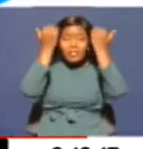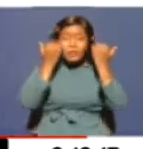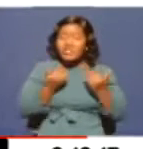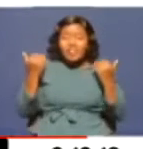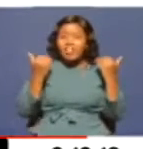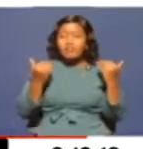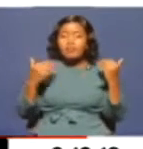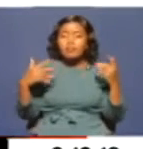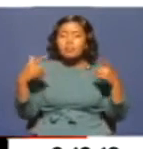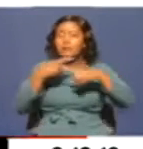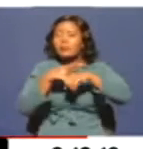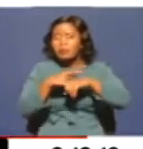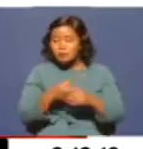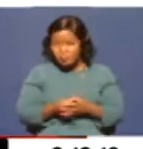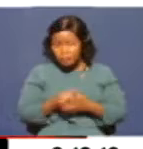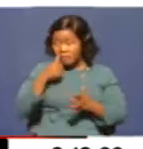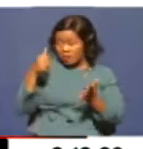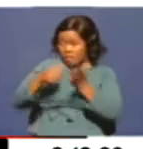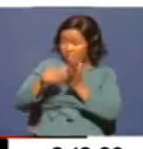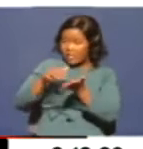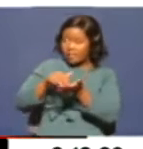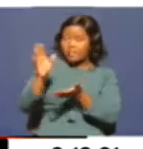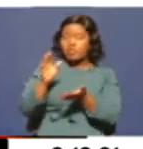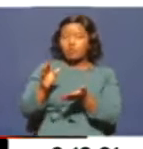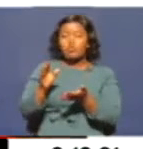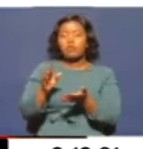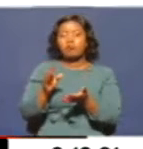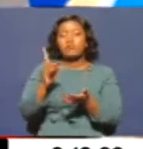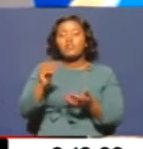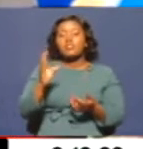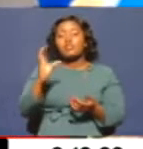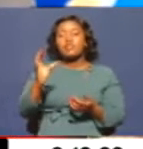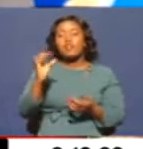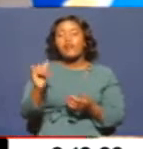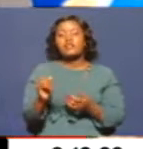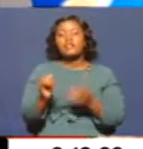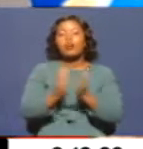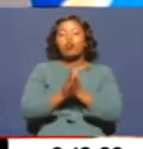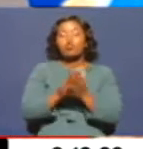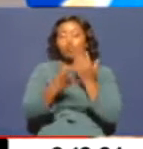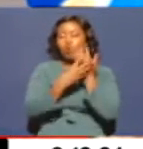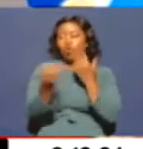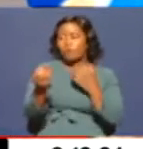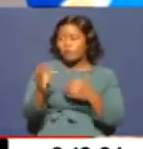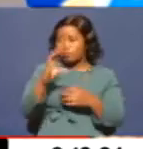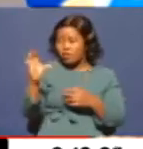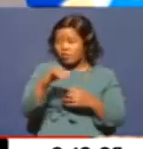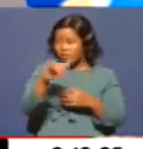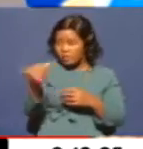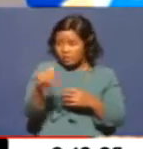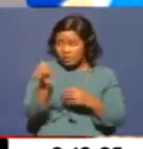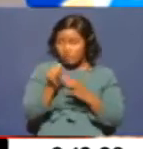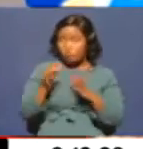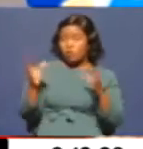compromised. In a letter sent to the Director General of the National Intelligence Service and copied to the Chief Justice, ICJ Kenya